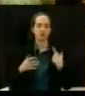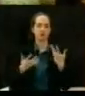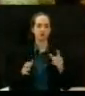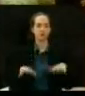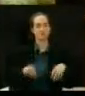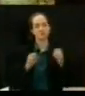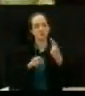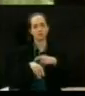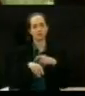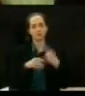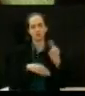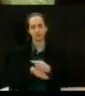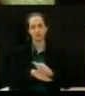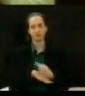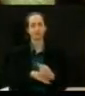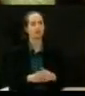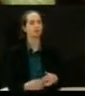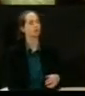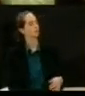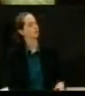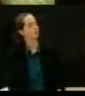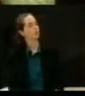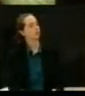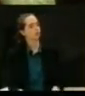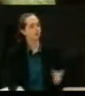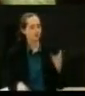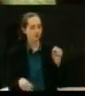is a requirement that this is adopted